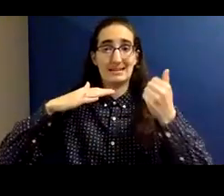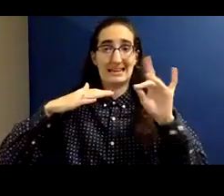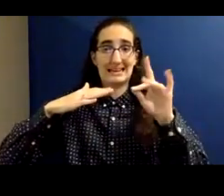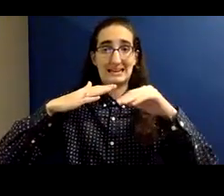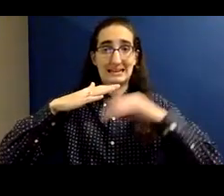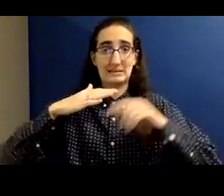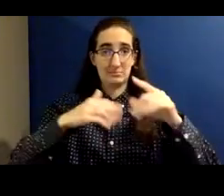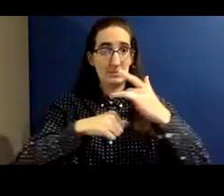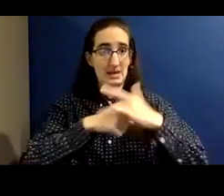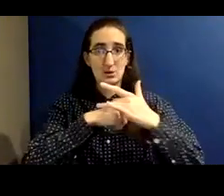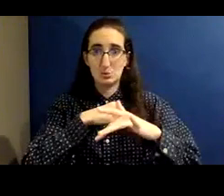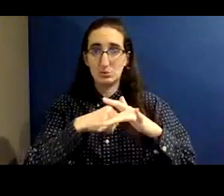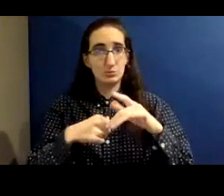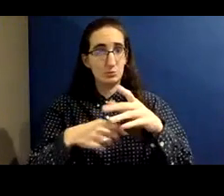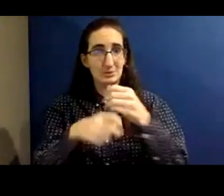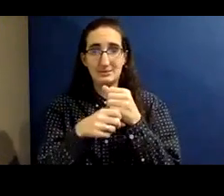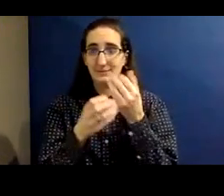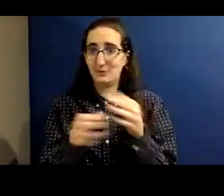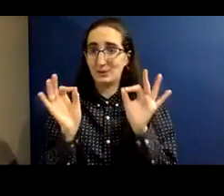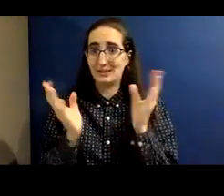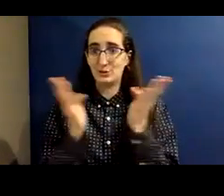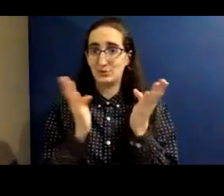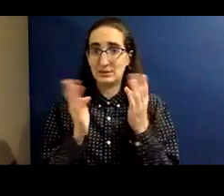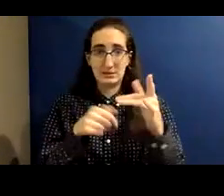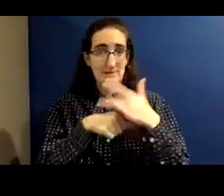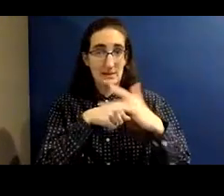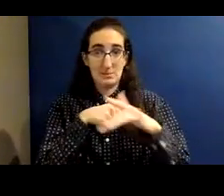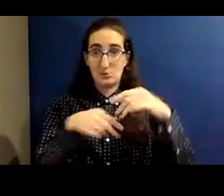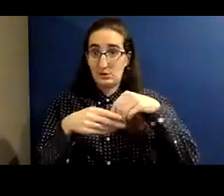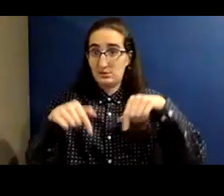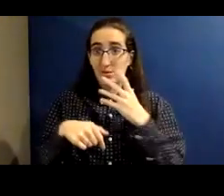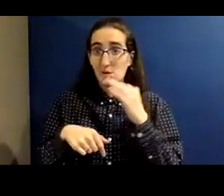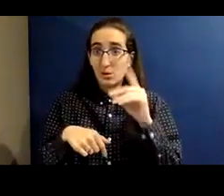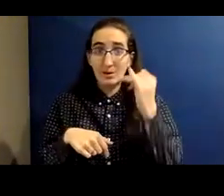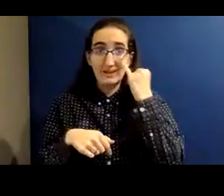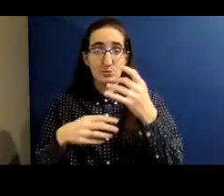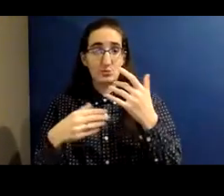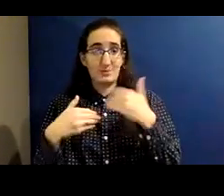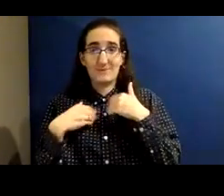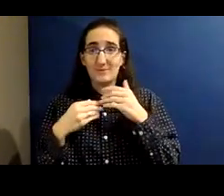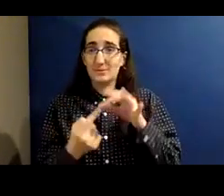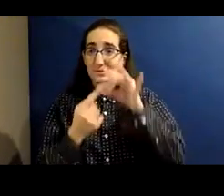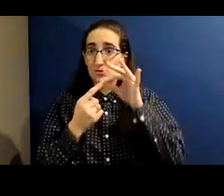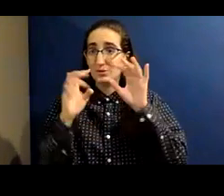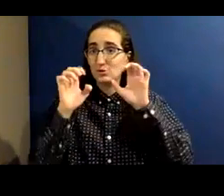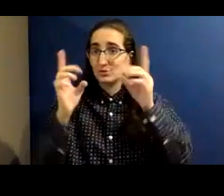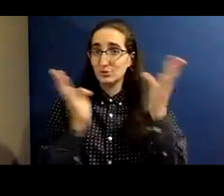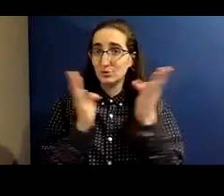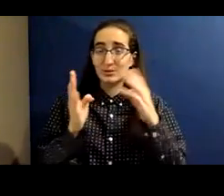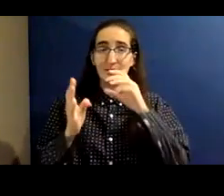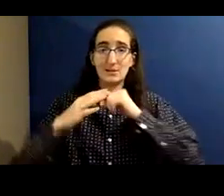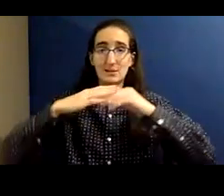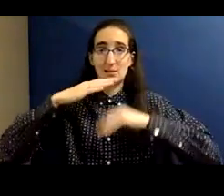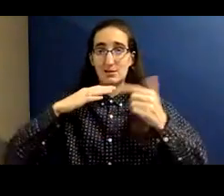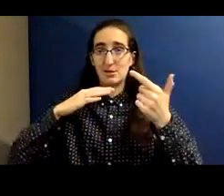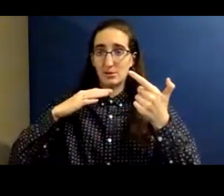to receive these free services. And if you're receiving special education services and under 21, you're